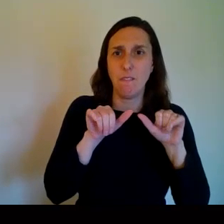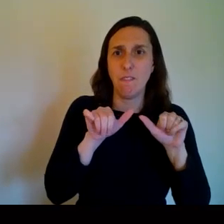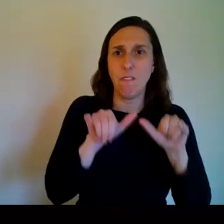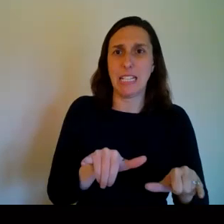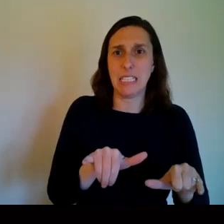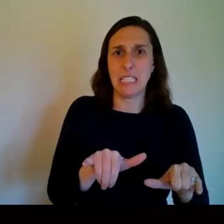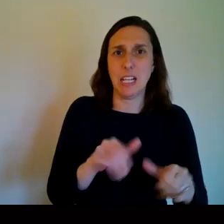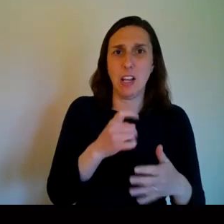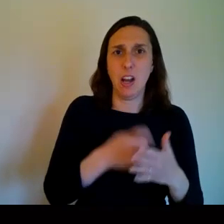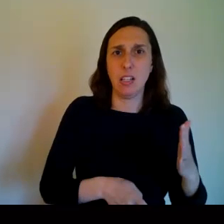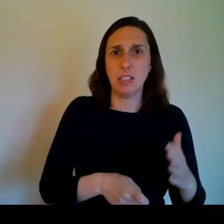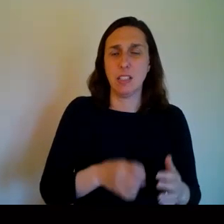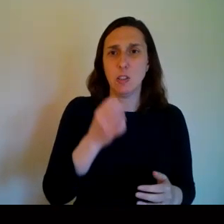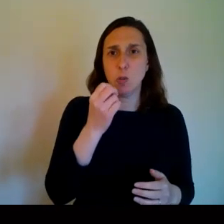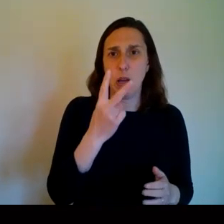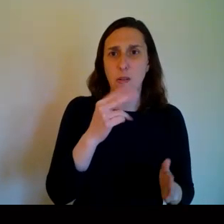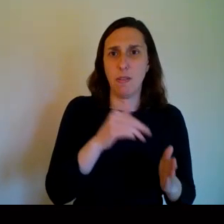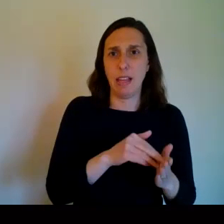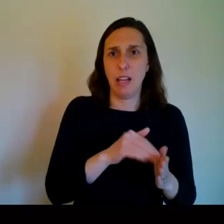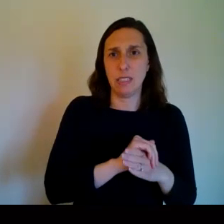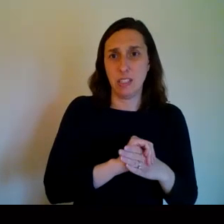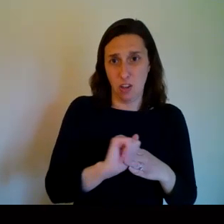of $12,000.